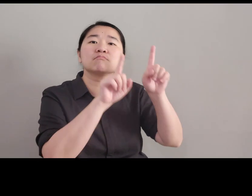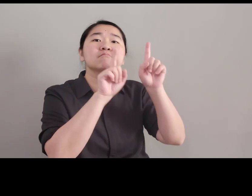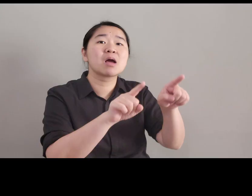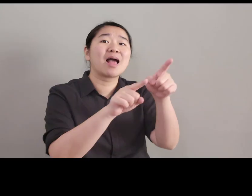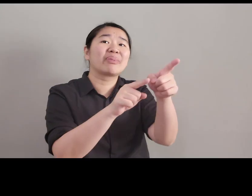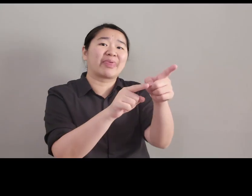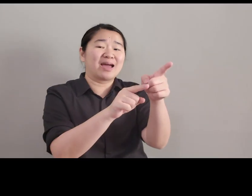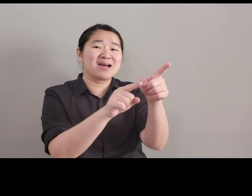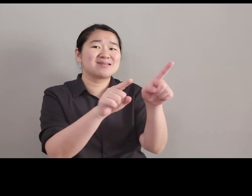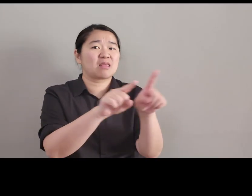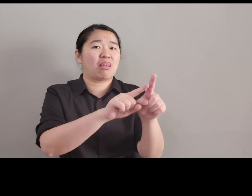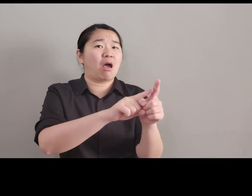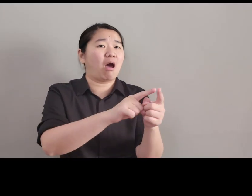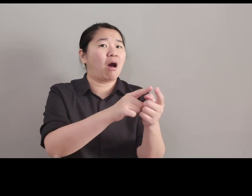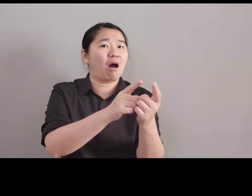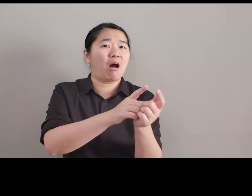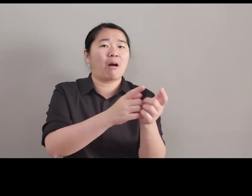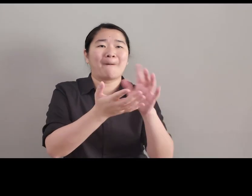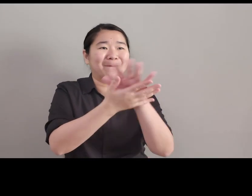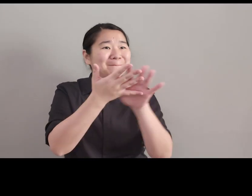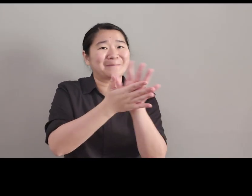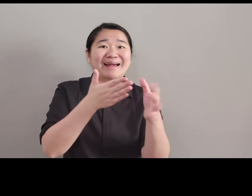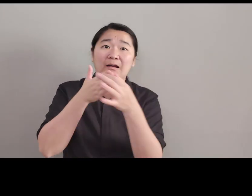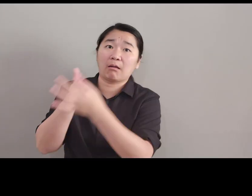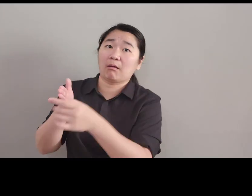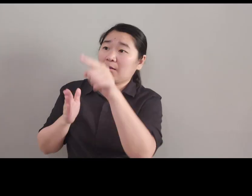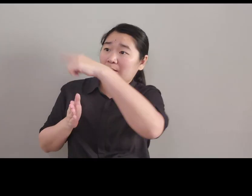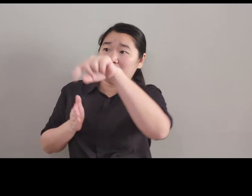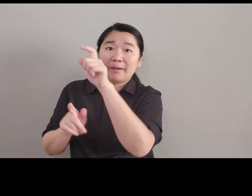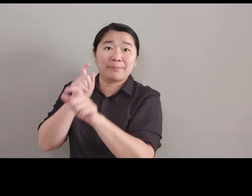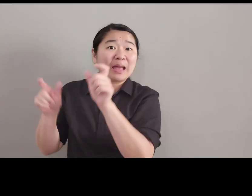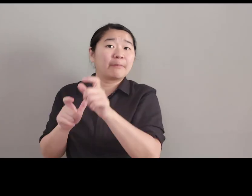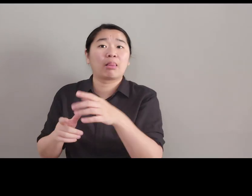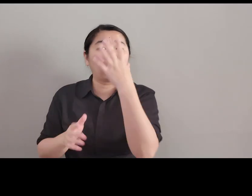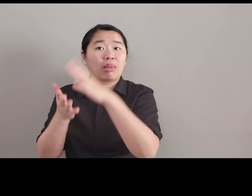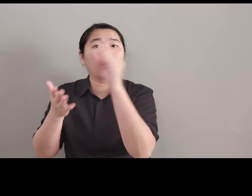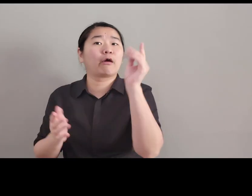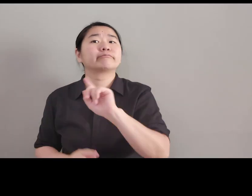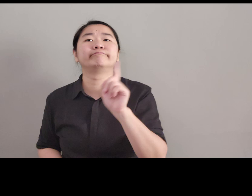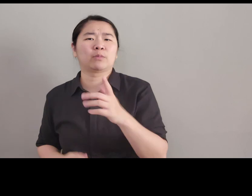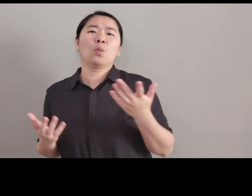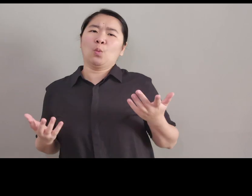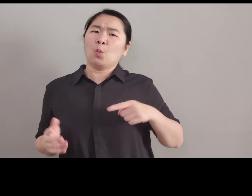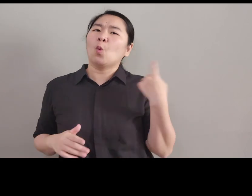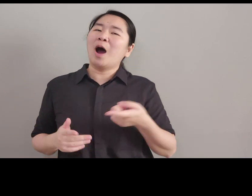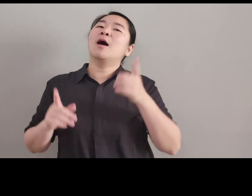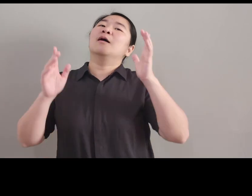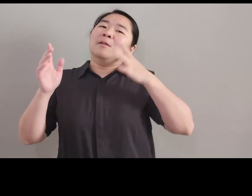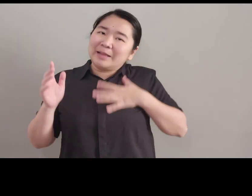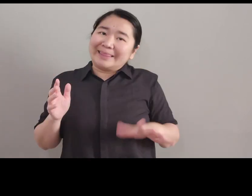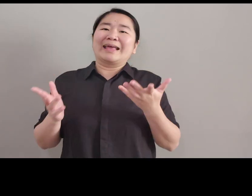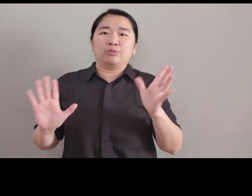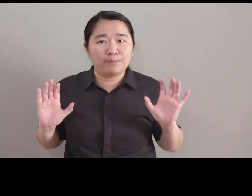learn and AI will become better. I hope, at least in the future. So we had another question here. If there is a united attempt